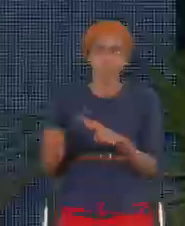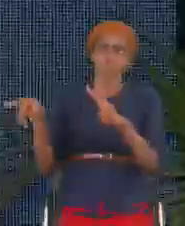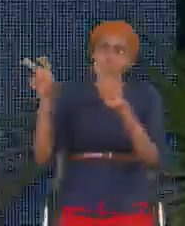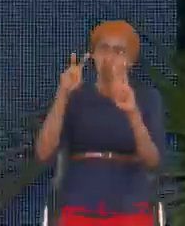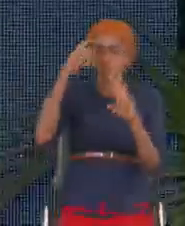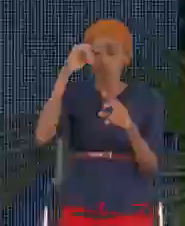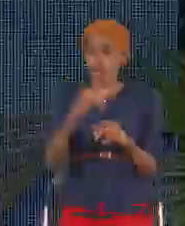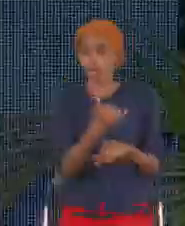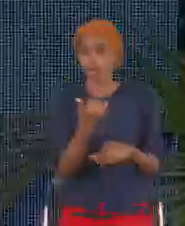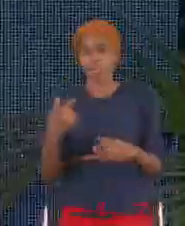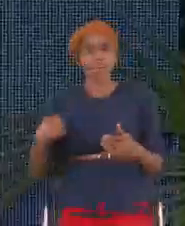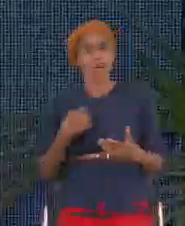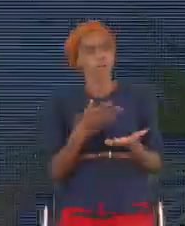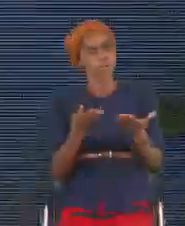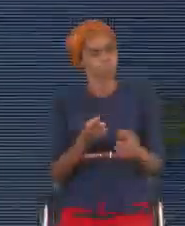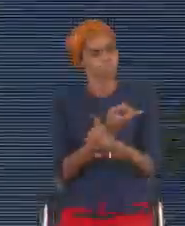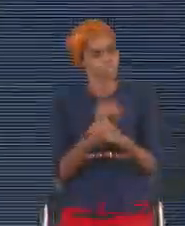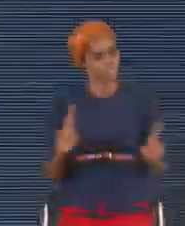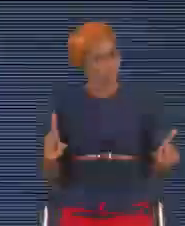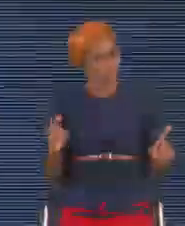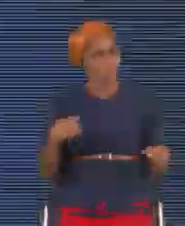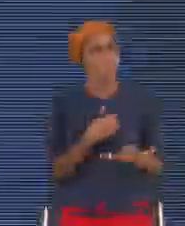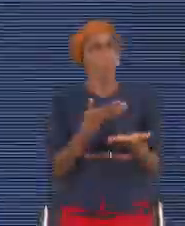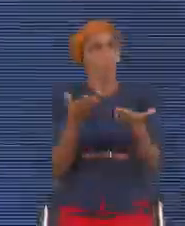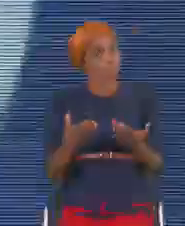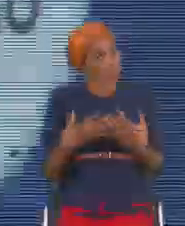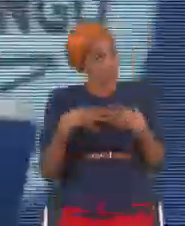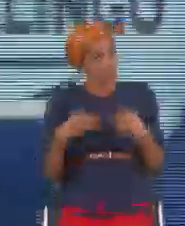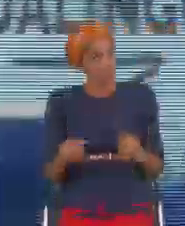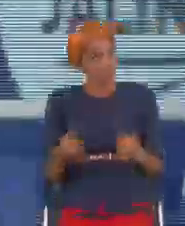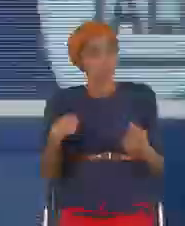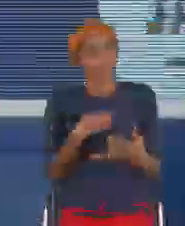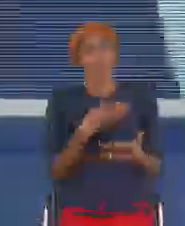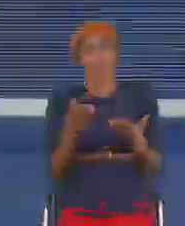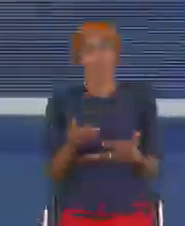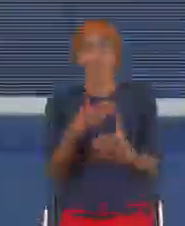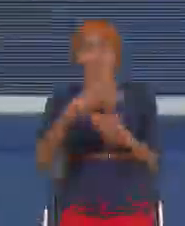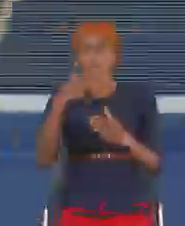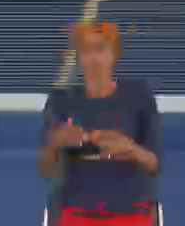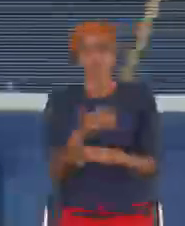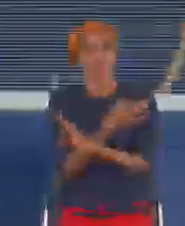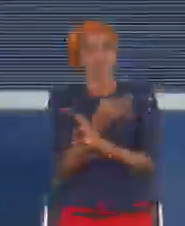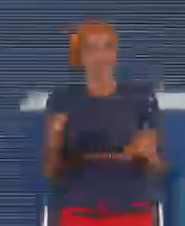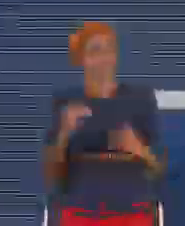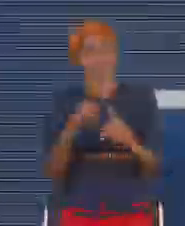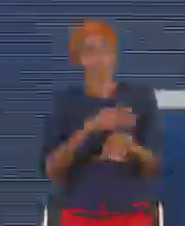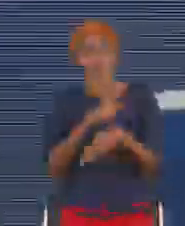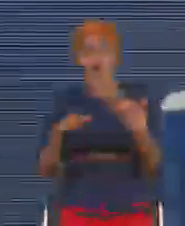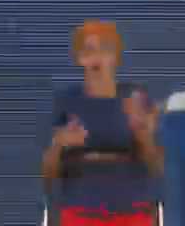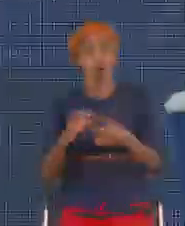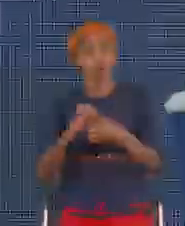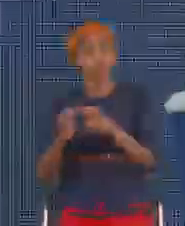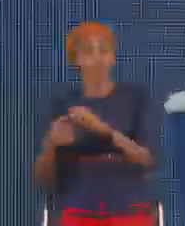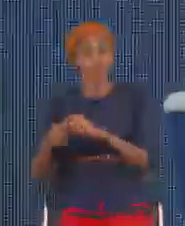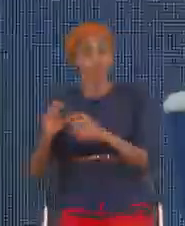want deliverance. We want healing. We want total freedom from all the chains and all